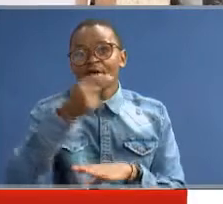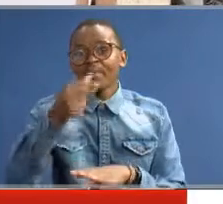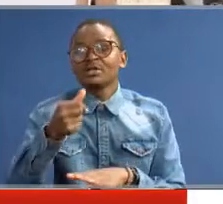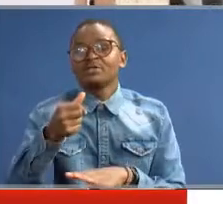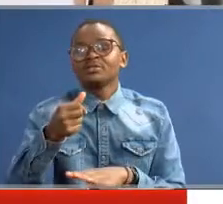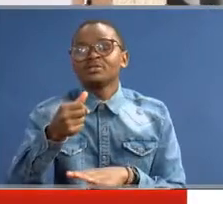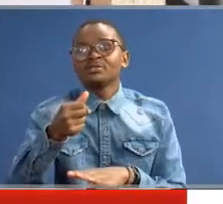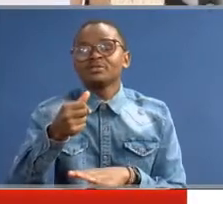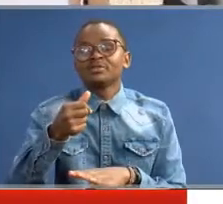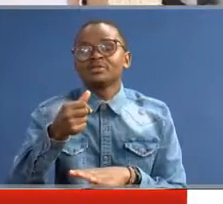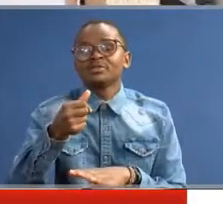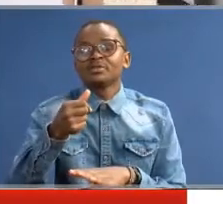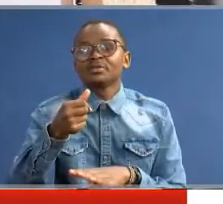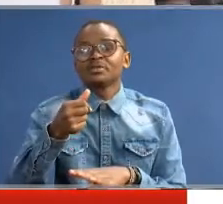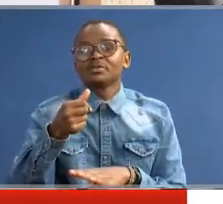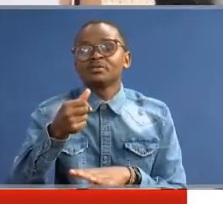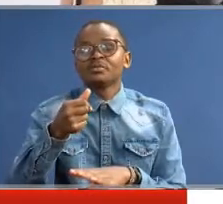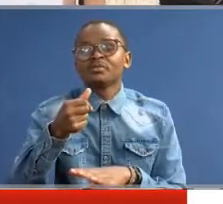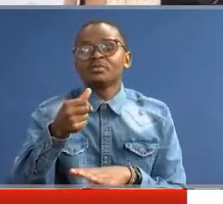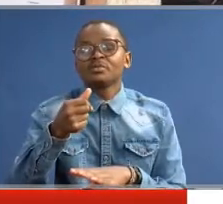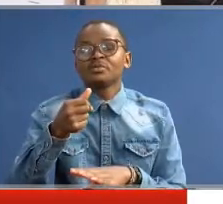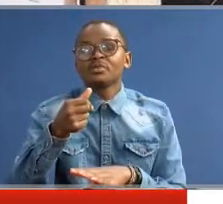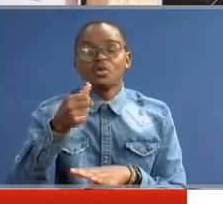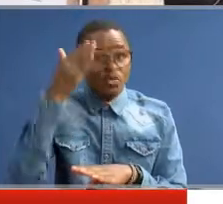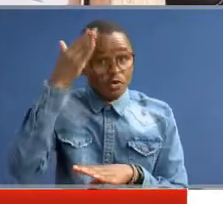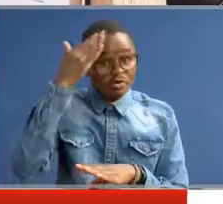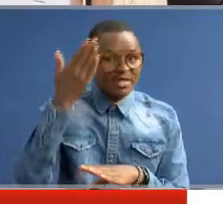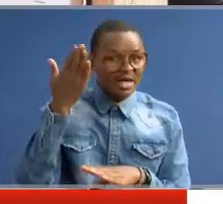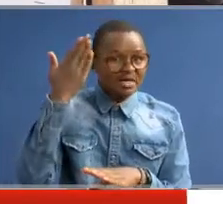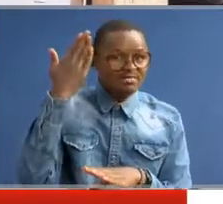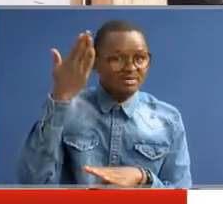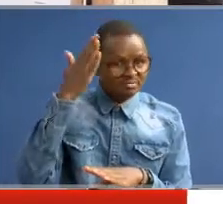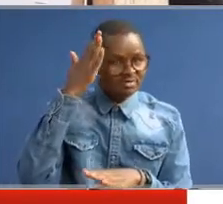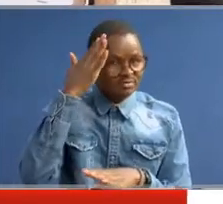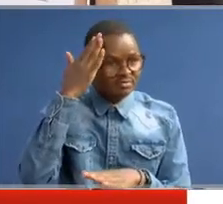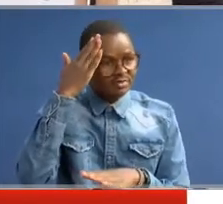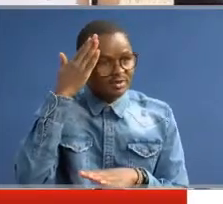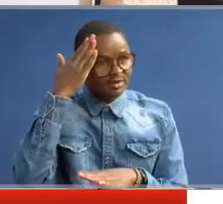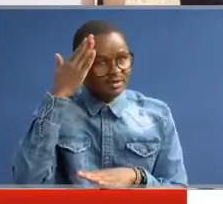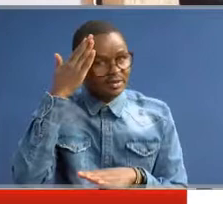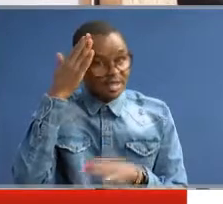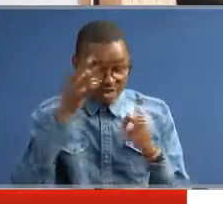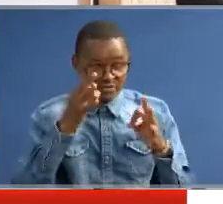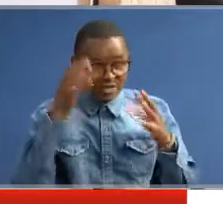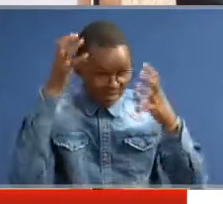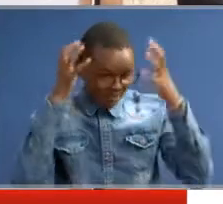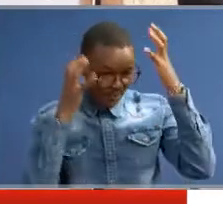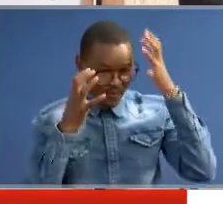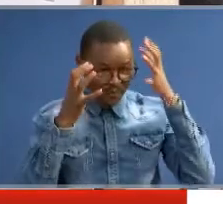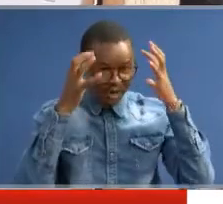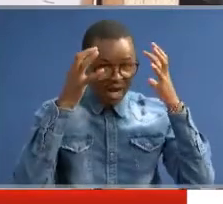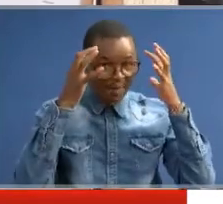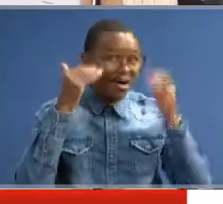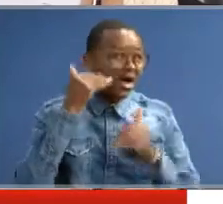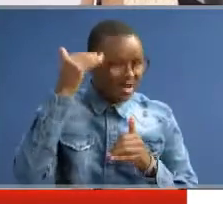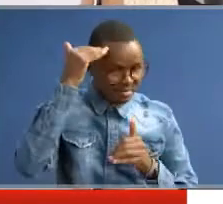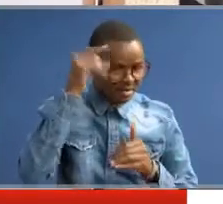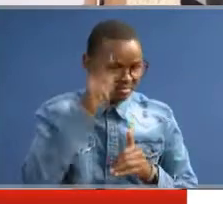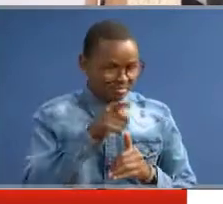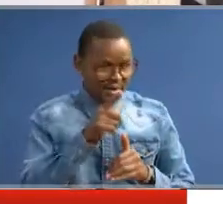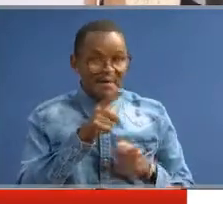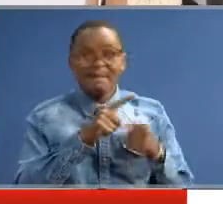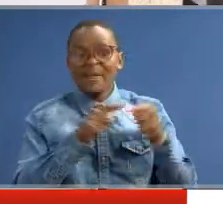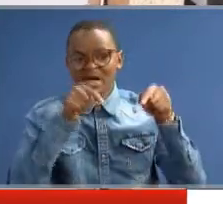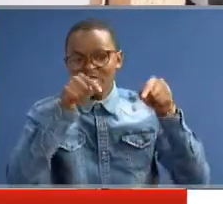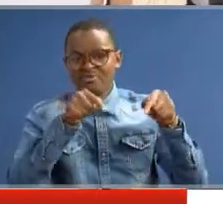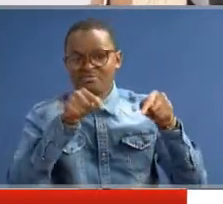Sijajua ni nini hawajaeka. Unajua hizo kitambo ungejua kama ni simba, kichwa ya simba unaona iko hivi, lakini